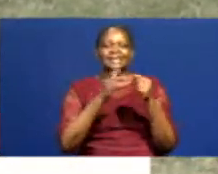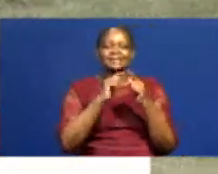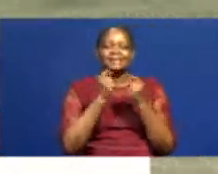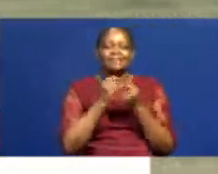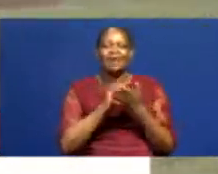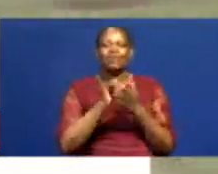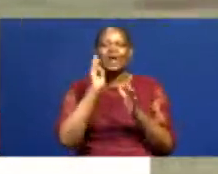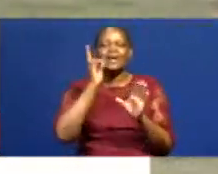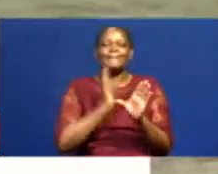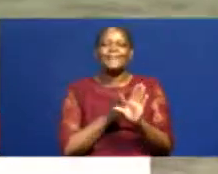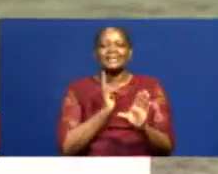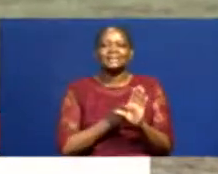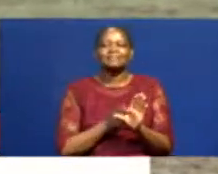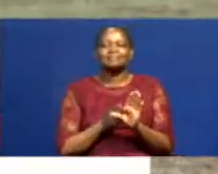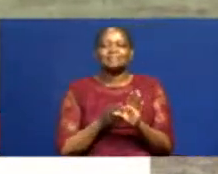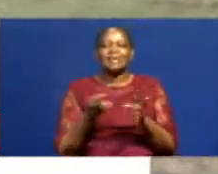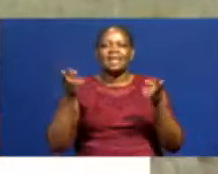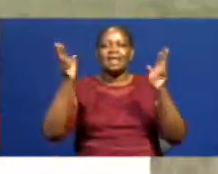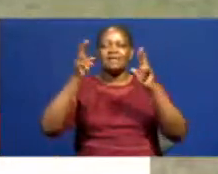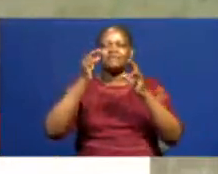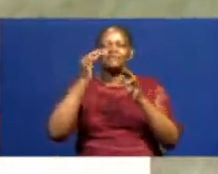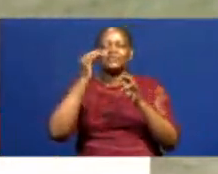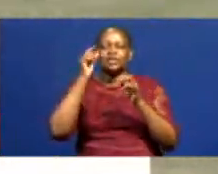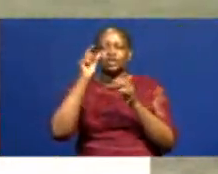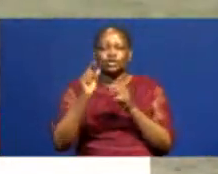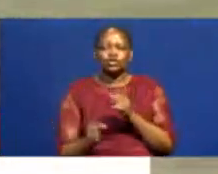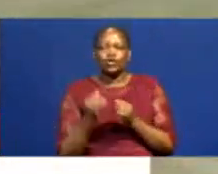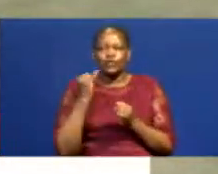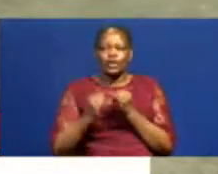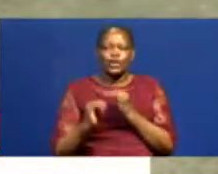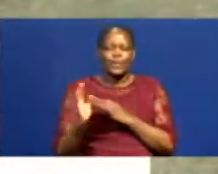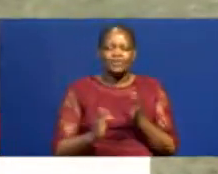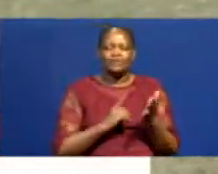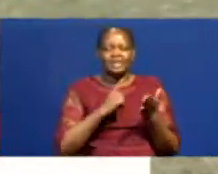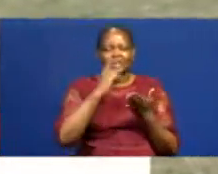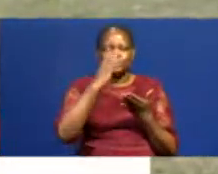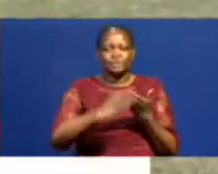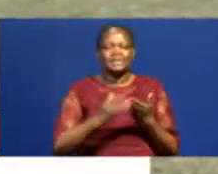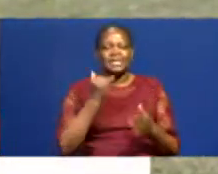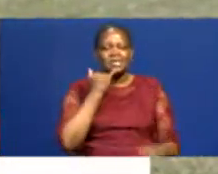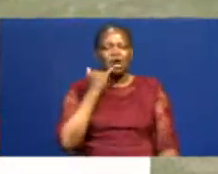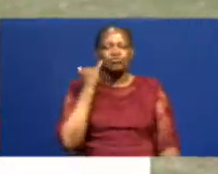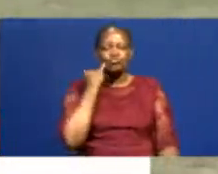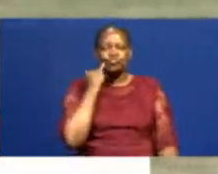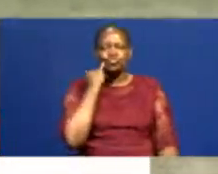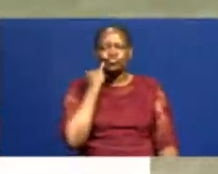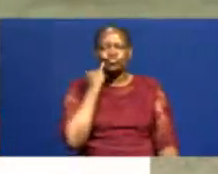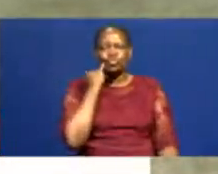be participating in the Rift Region's finals, scheduled for next weekend in Nakuru.